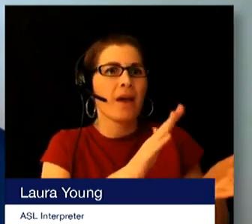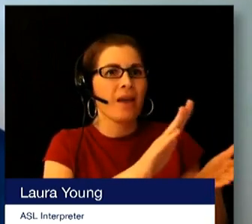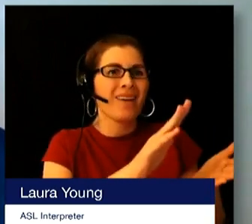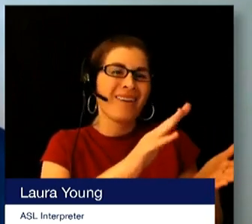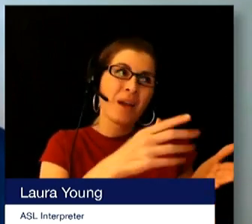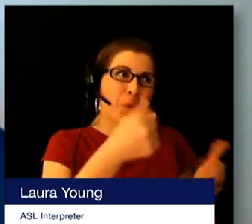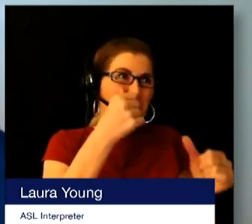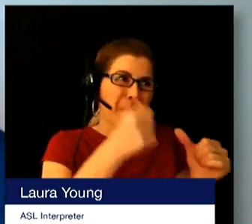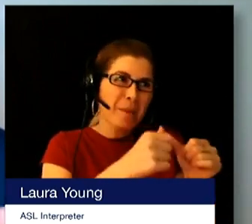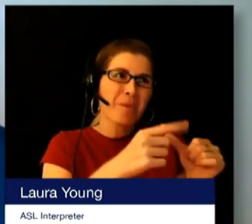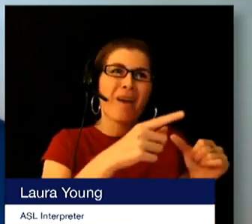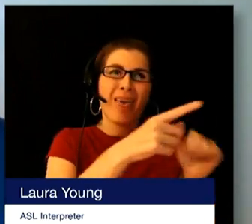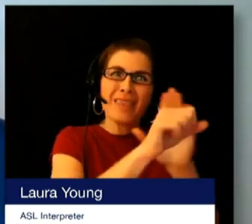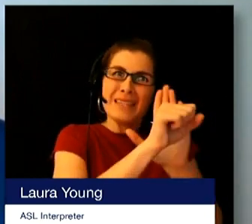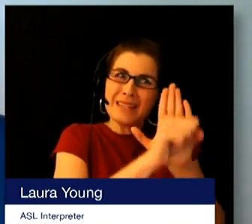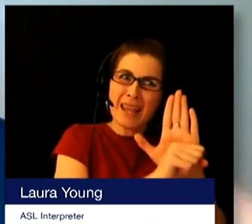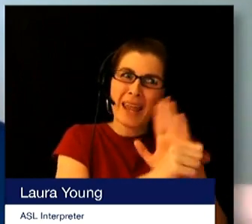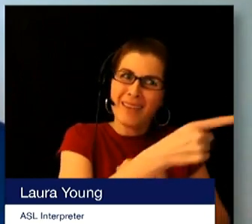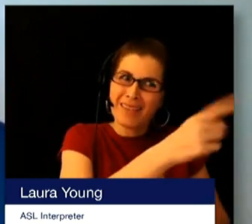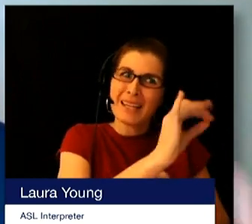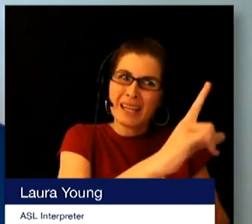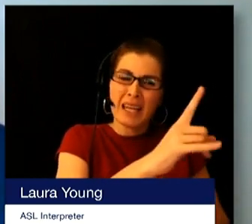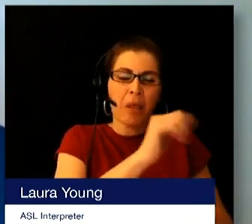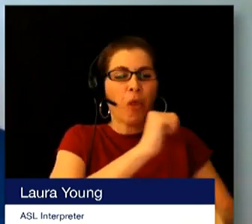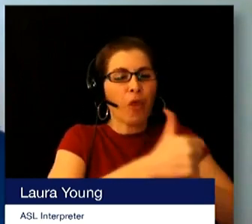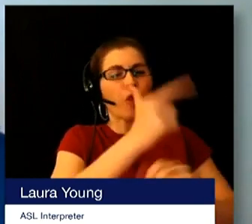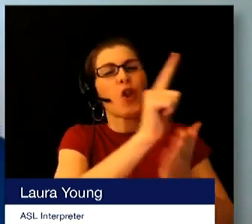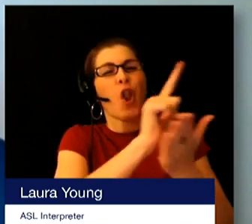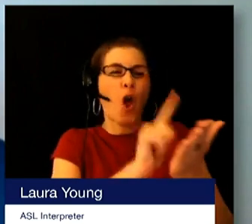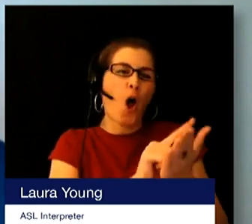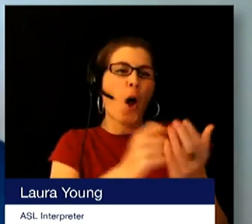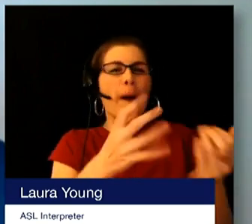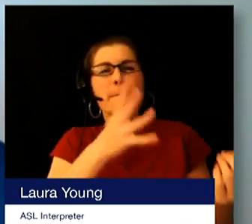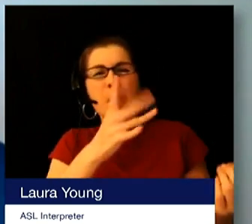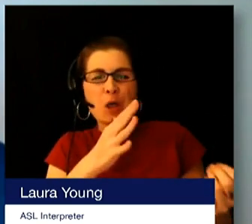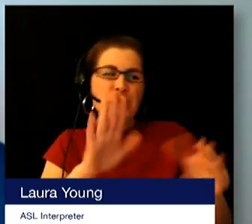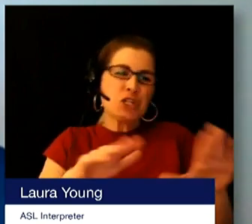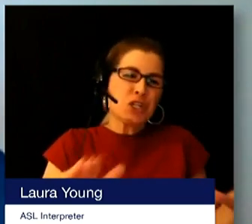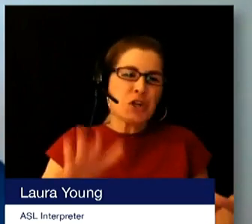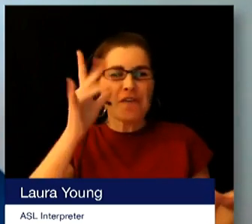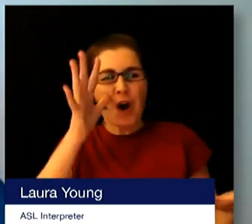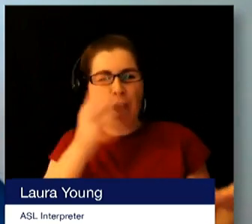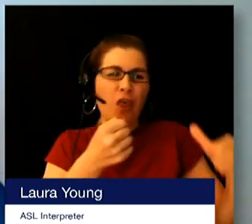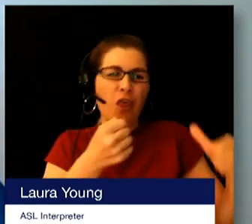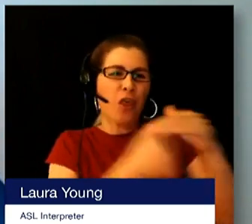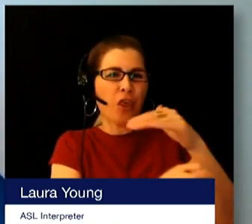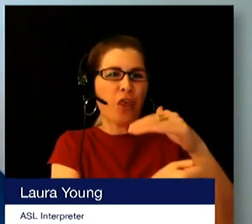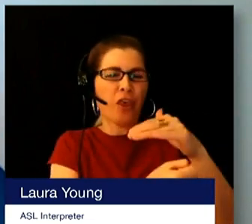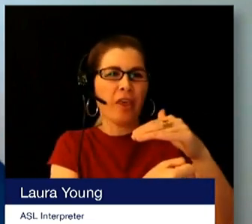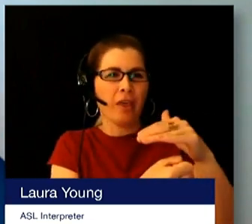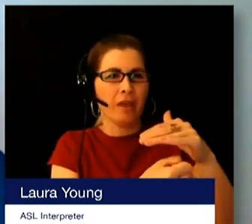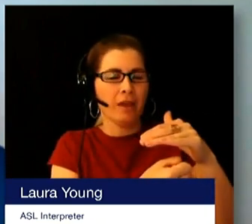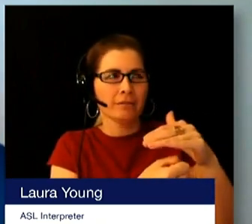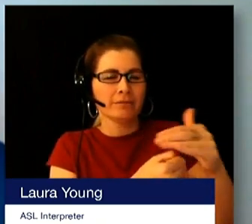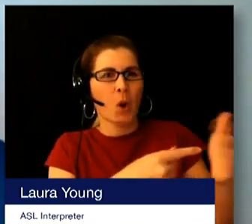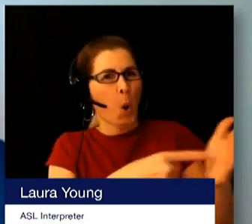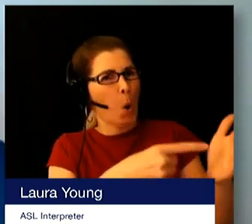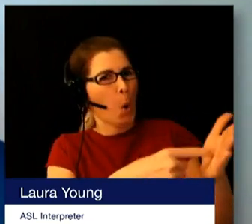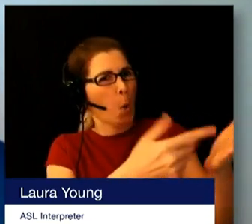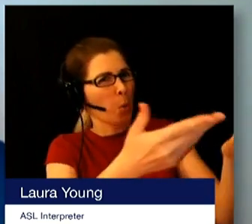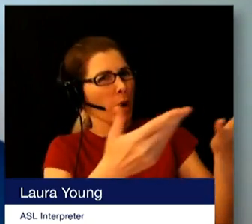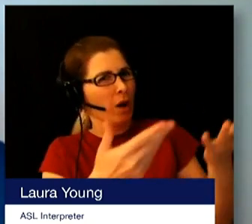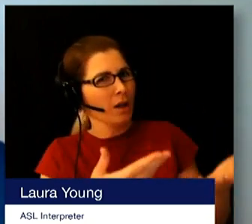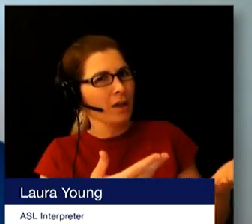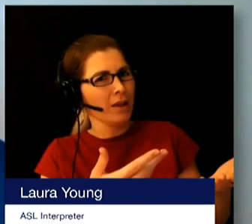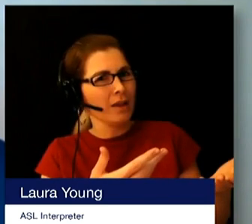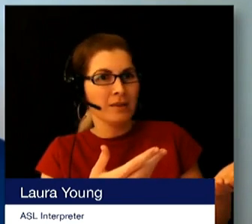that sent mothers and fathers and then ultimately their children to prison for decades and even some for the rest of their lives, like I was sentenced to.